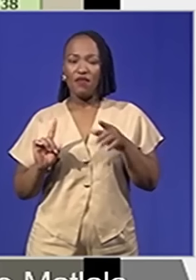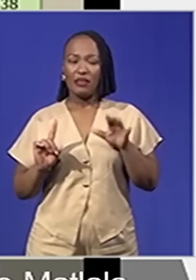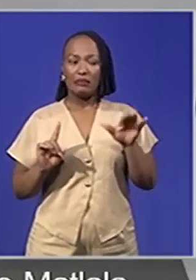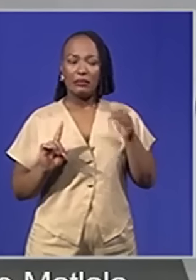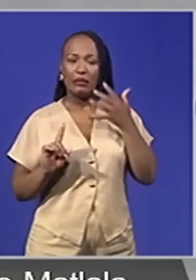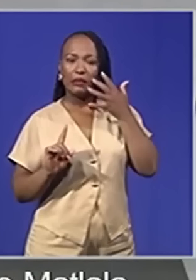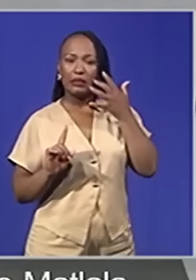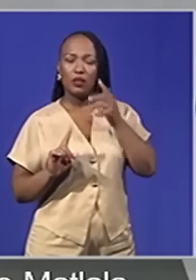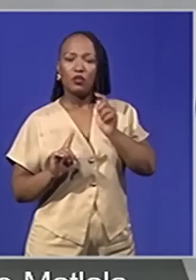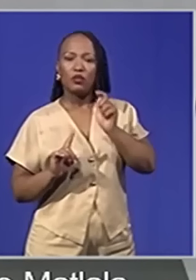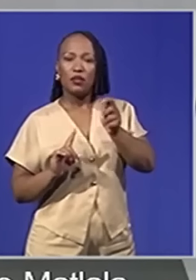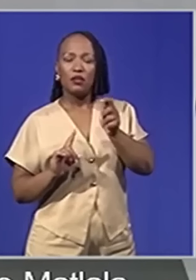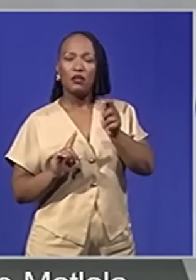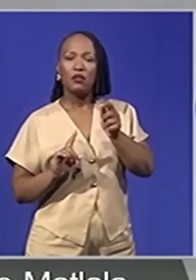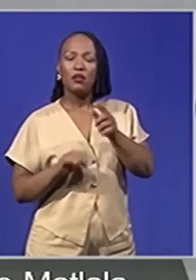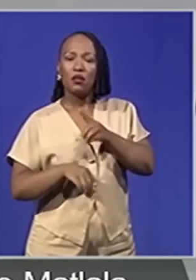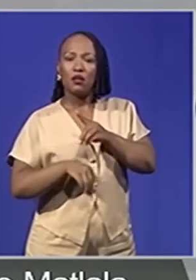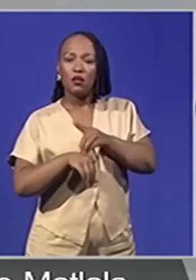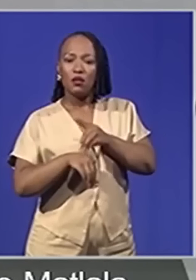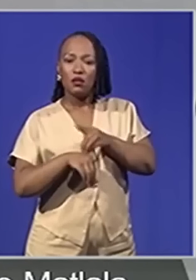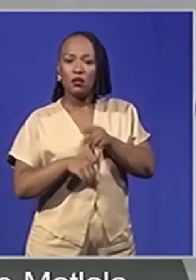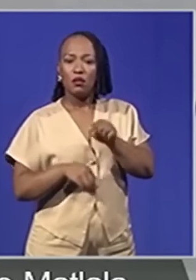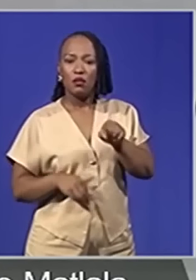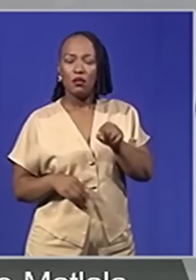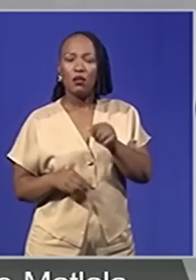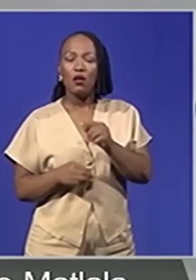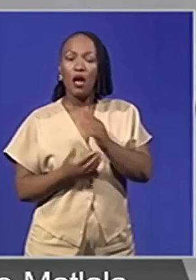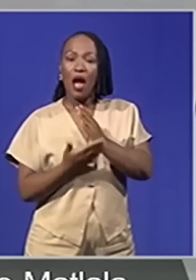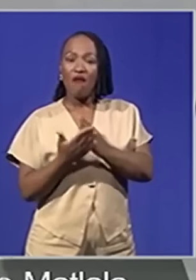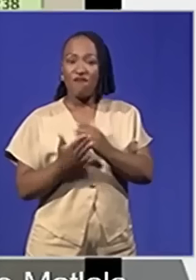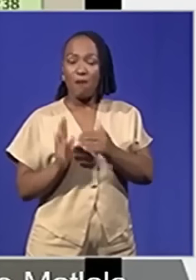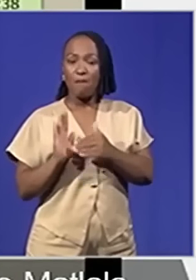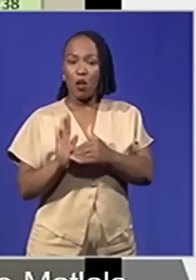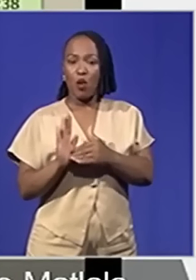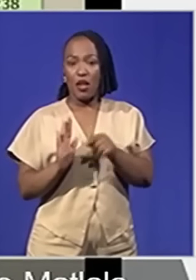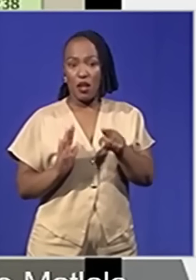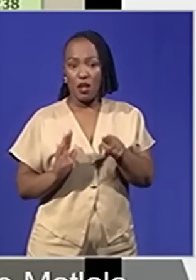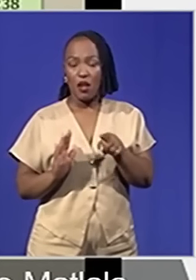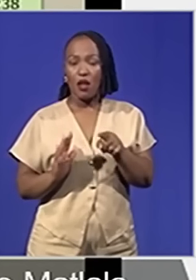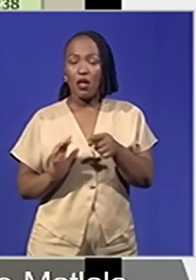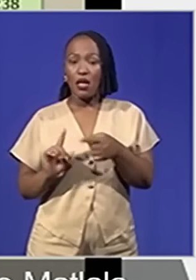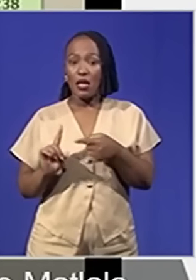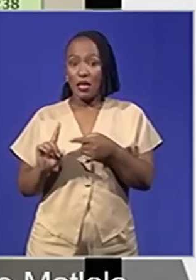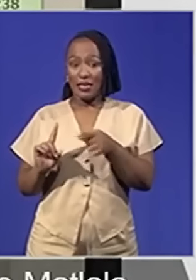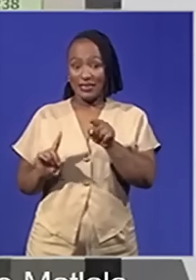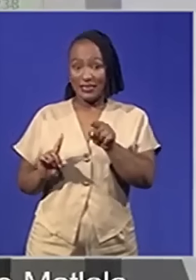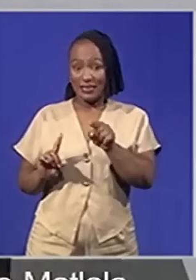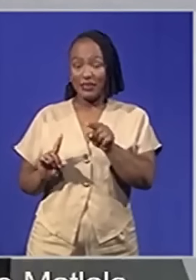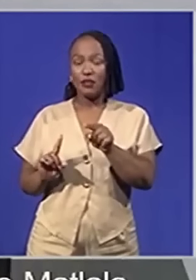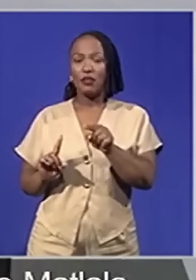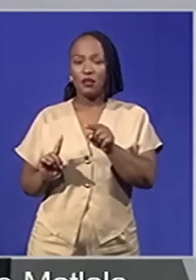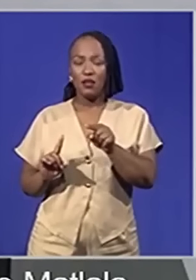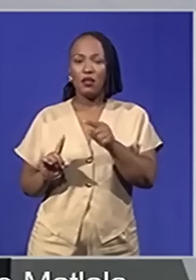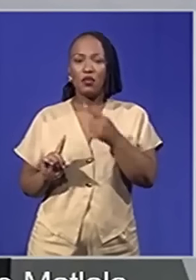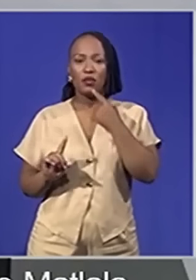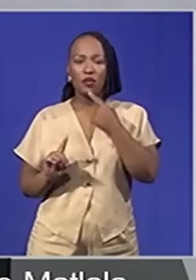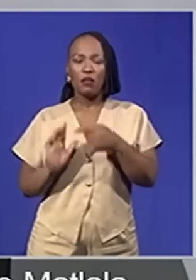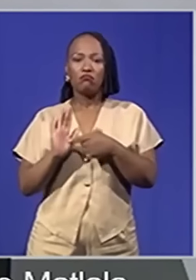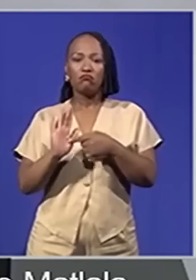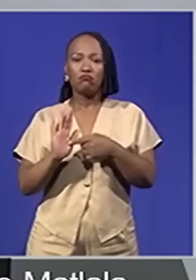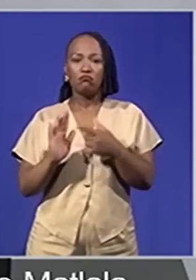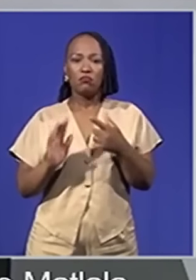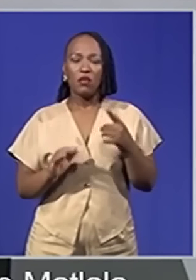ditefello tsa bongaka tsa boleng ba diranta tse ka bang halofo ya milione, e leng tjhelete eo Macheng a e bebofaditseng ka hore ke ketsalo moo